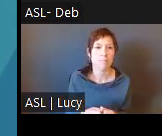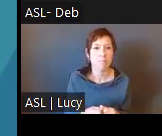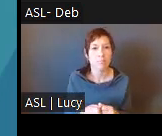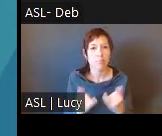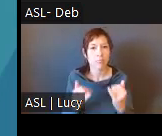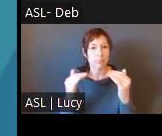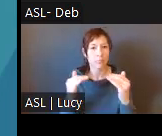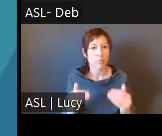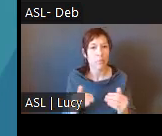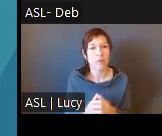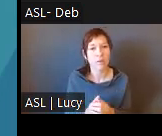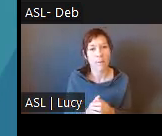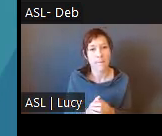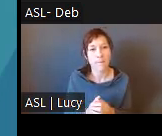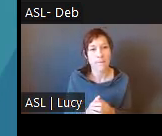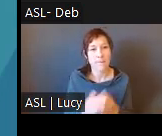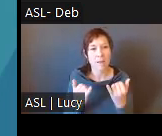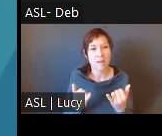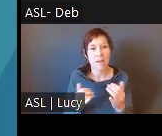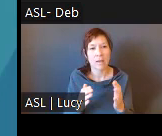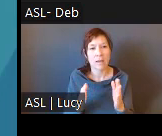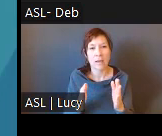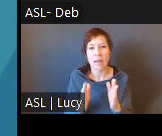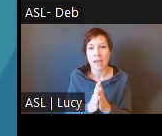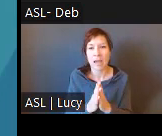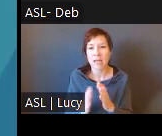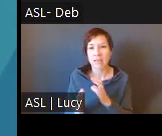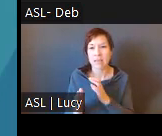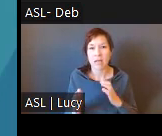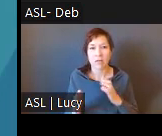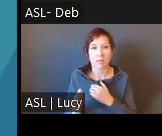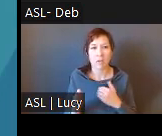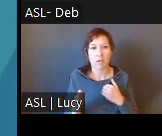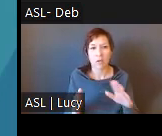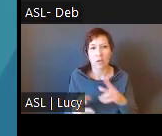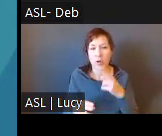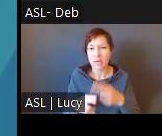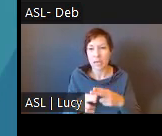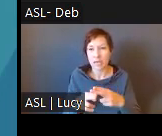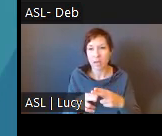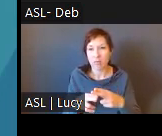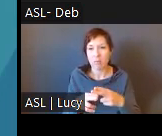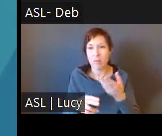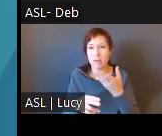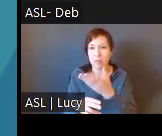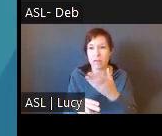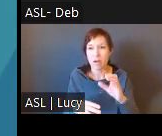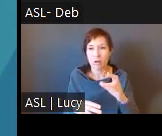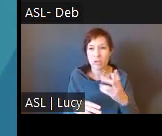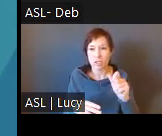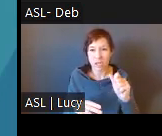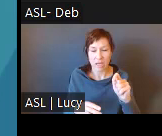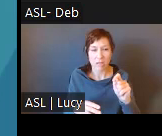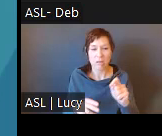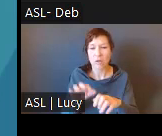I ask all members of the council to please put your name in the chat so we know that you're here. And here is